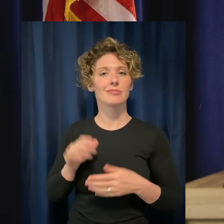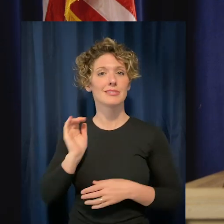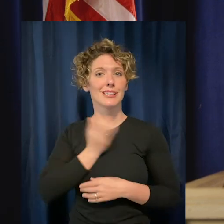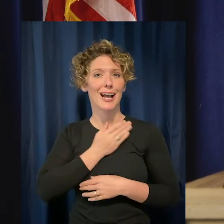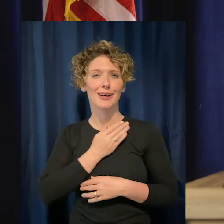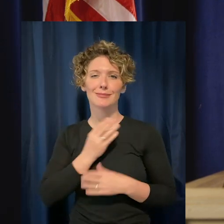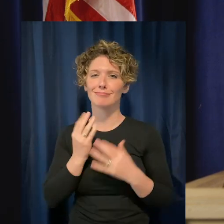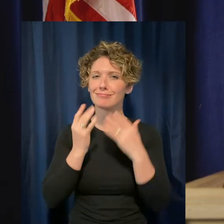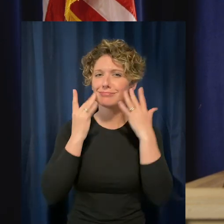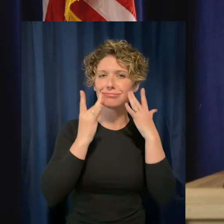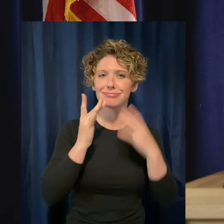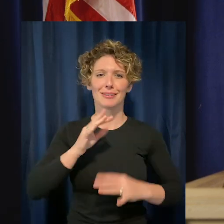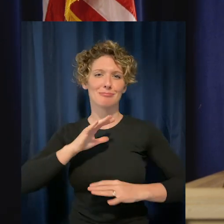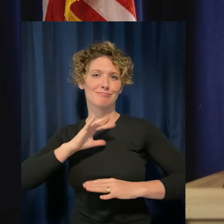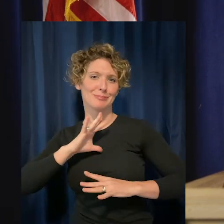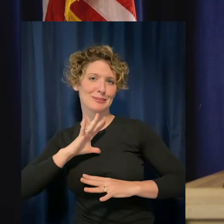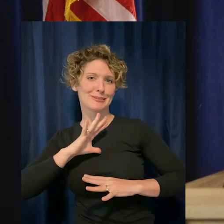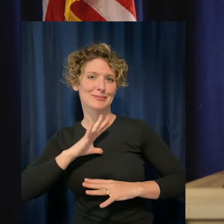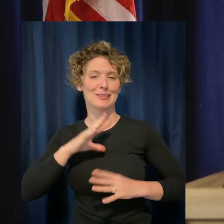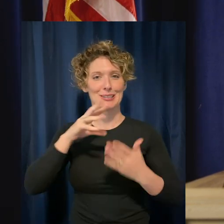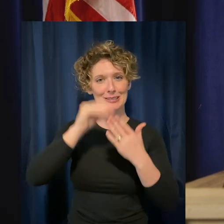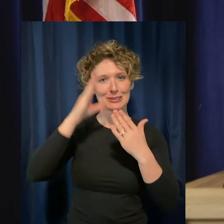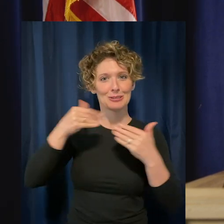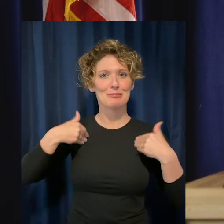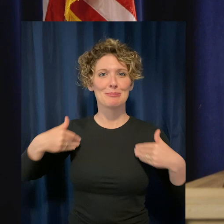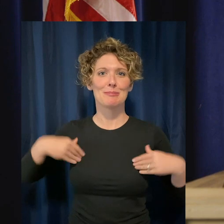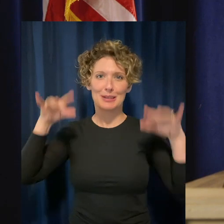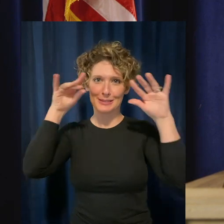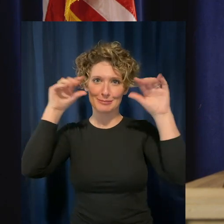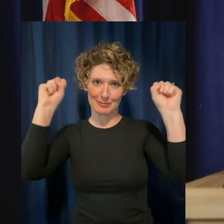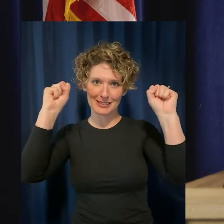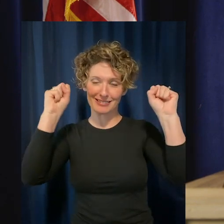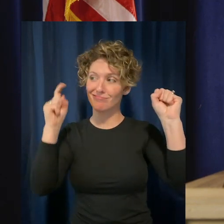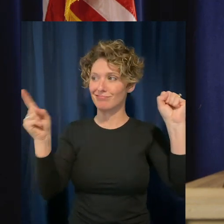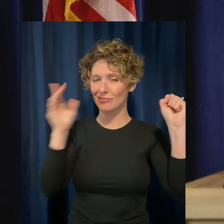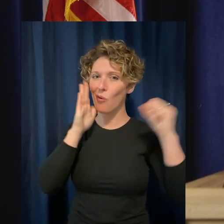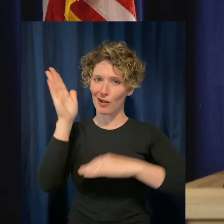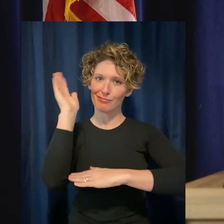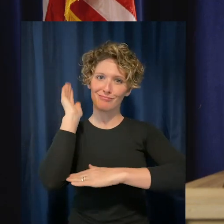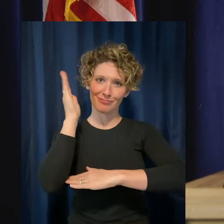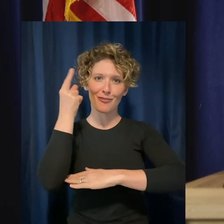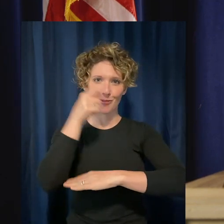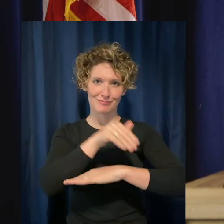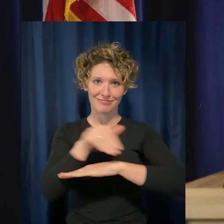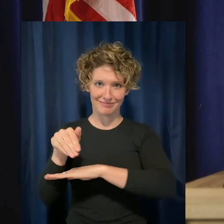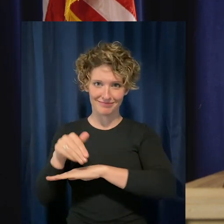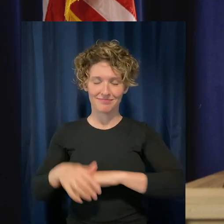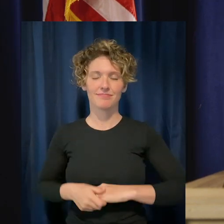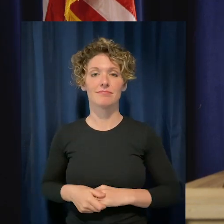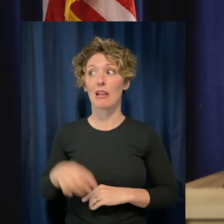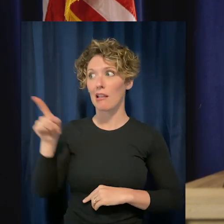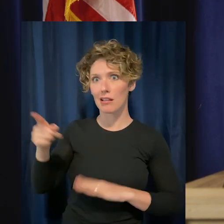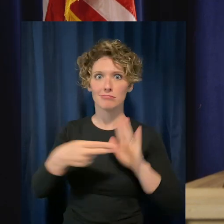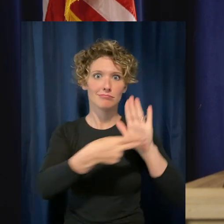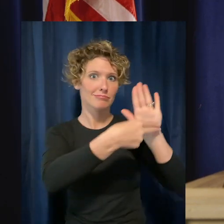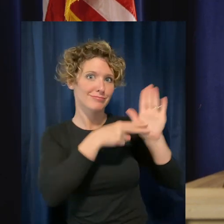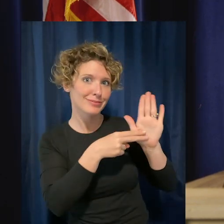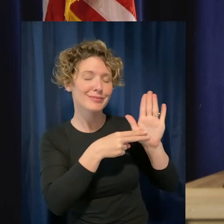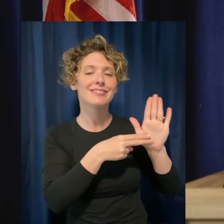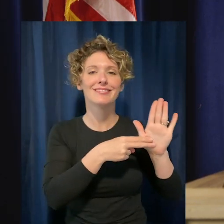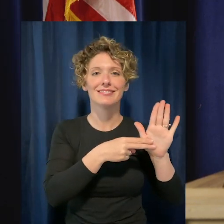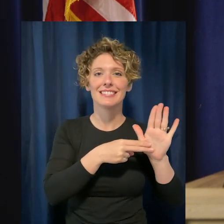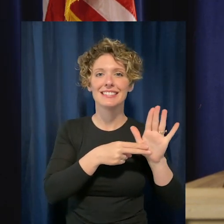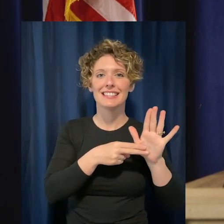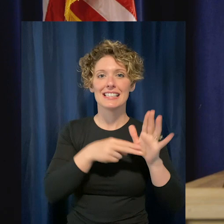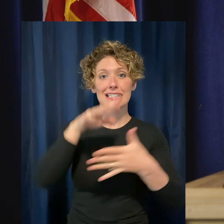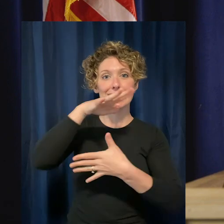our charismatic and dynamic student body president and master of ceremonies, who was voted by the senior class to be the